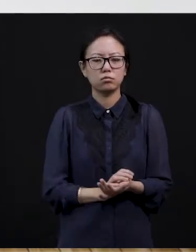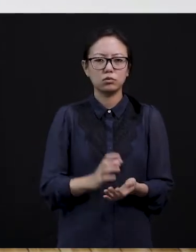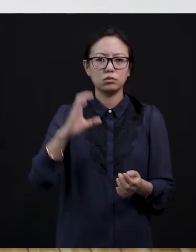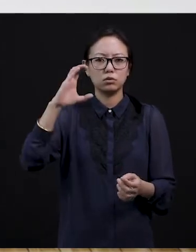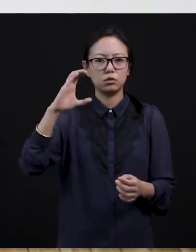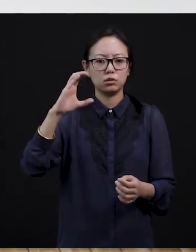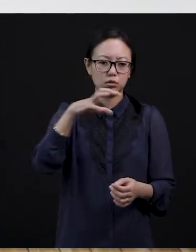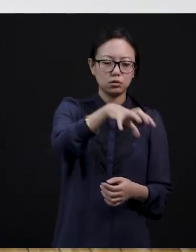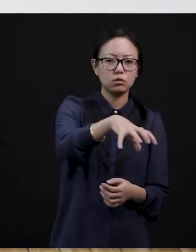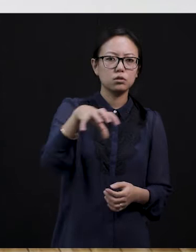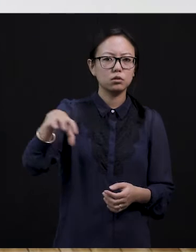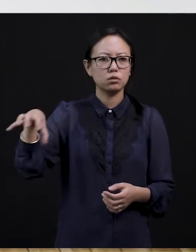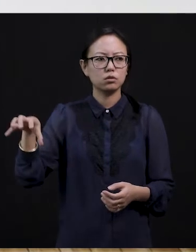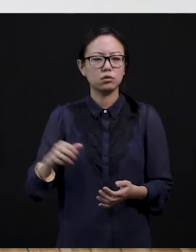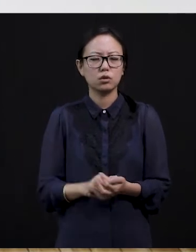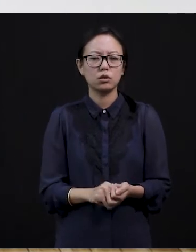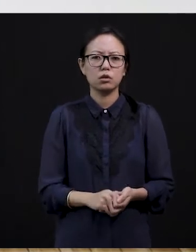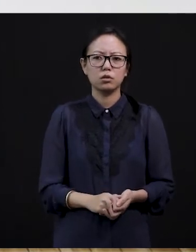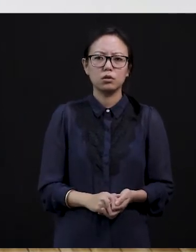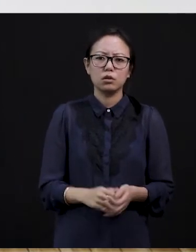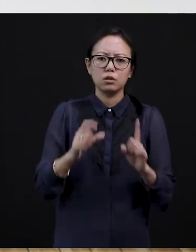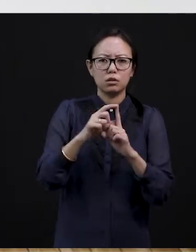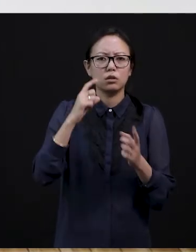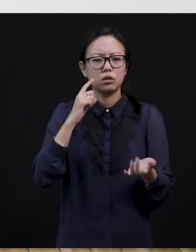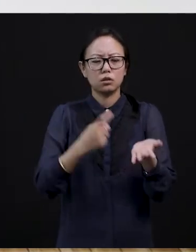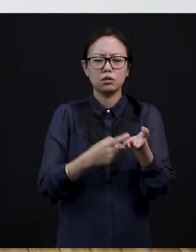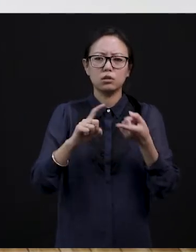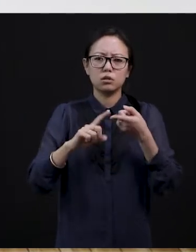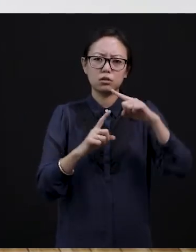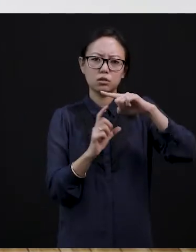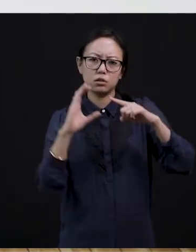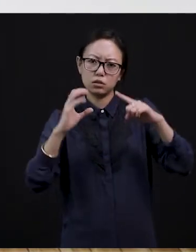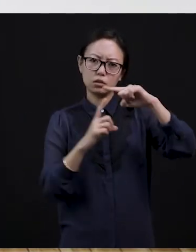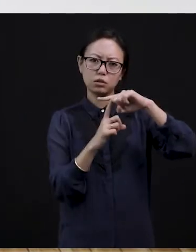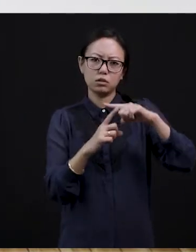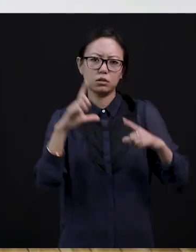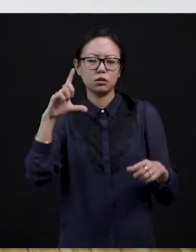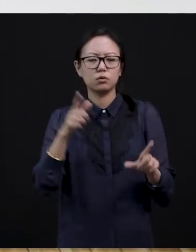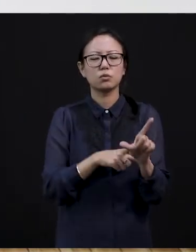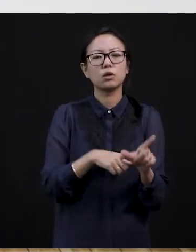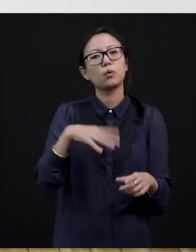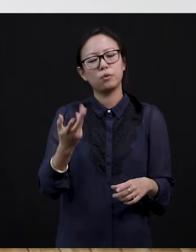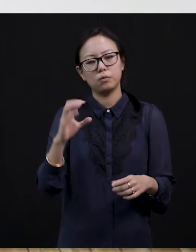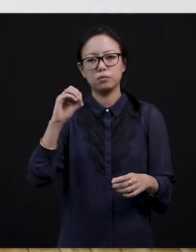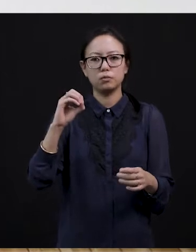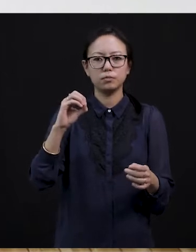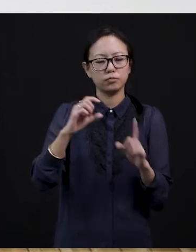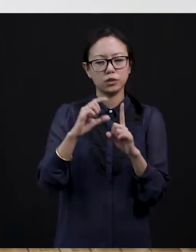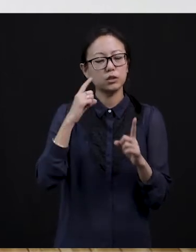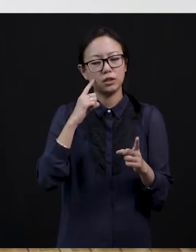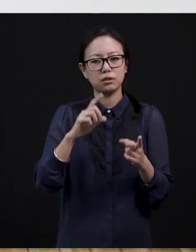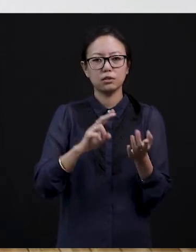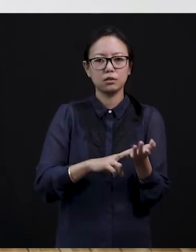the government either directly or indirectly. In a democratic government, adult citizens, that is, male and females